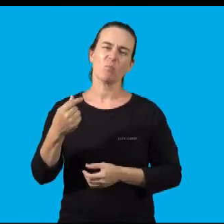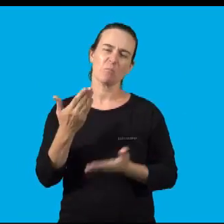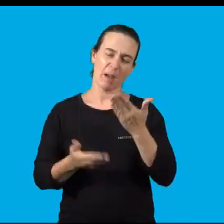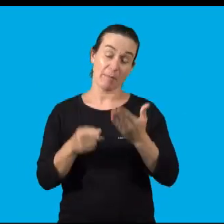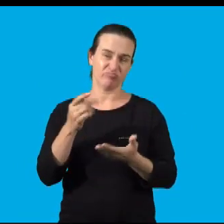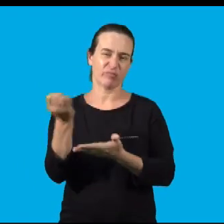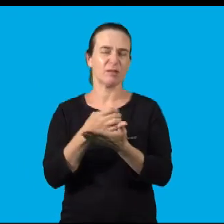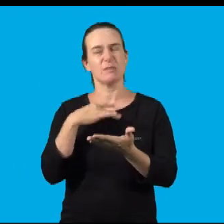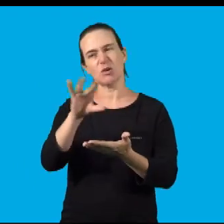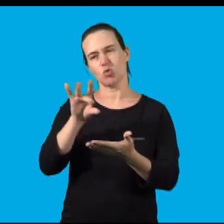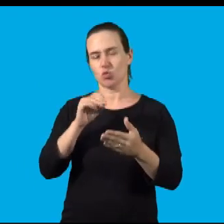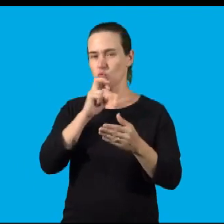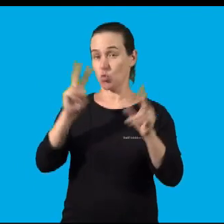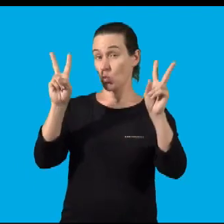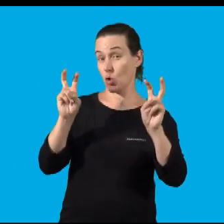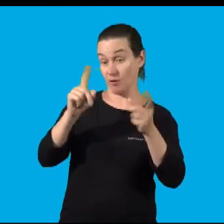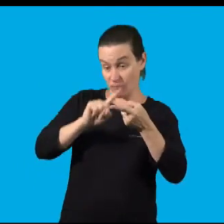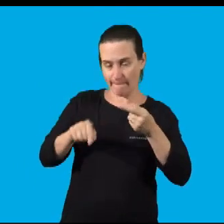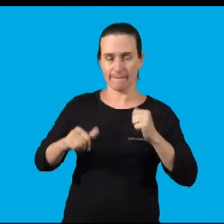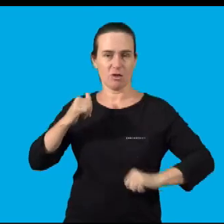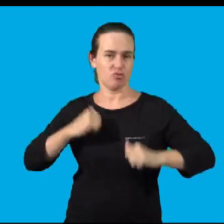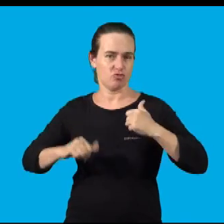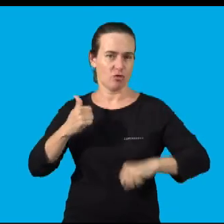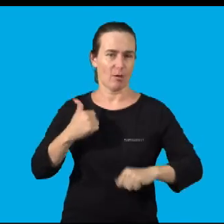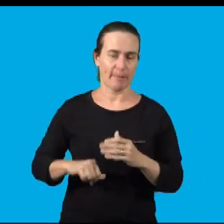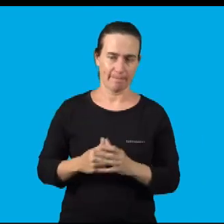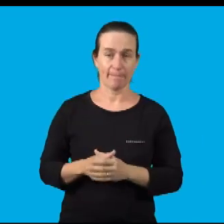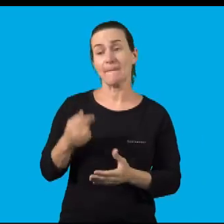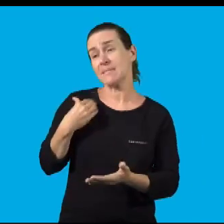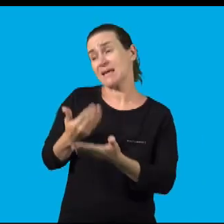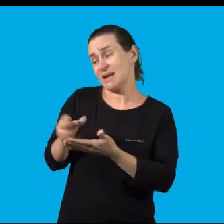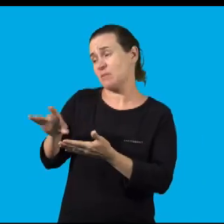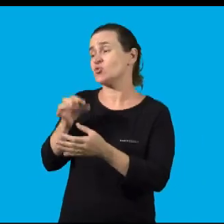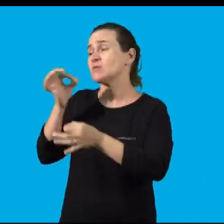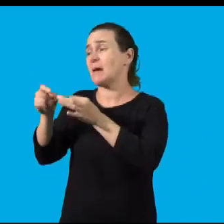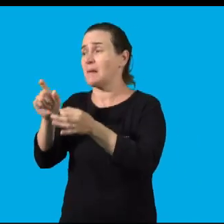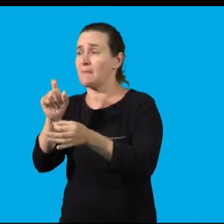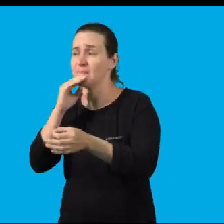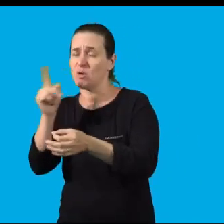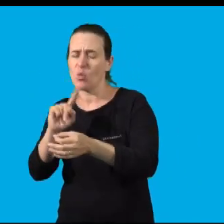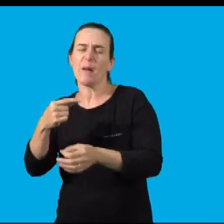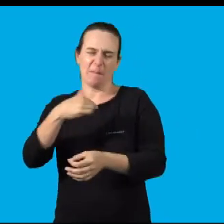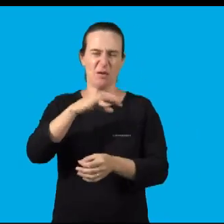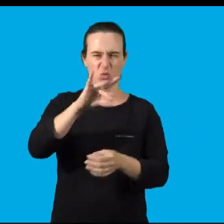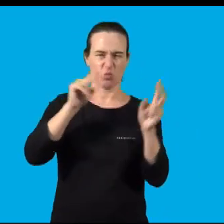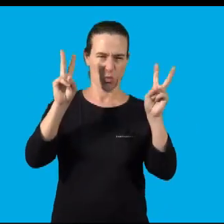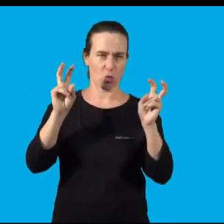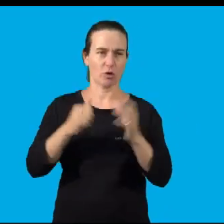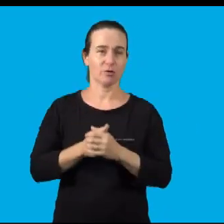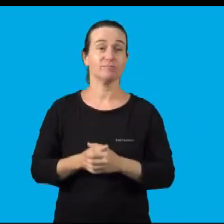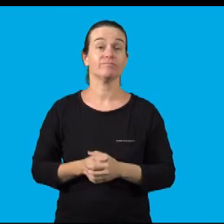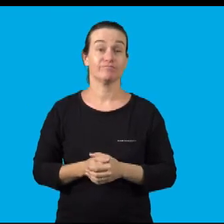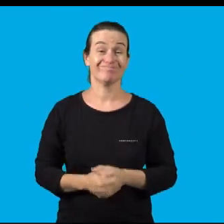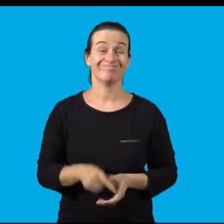a quotation as opposed to defining a specific term within the question. Othello's reference to